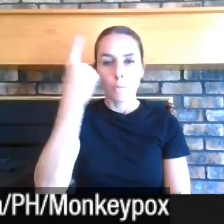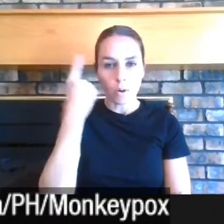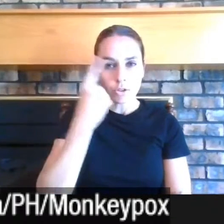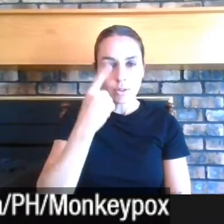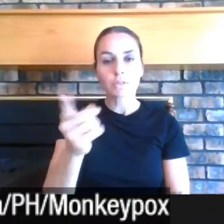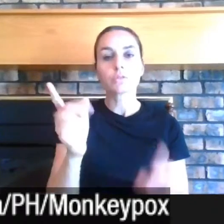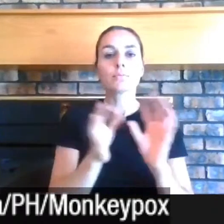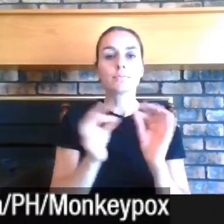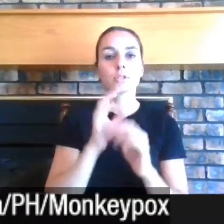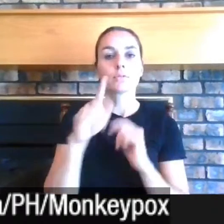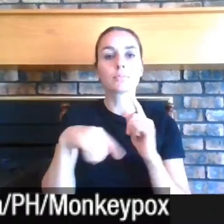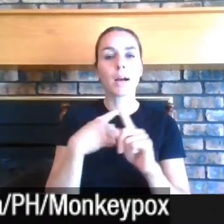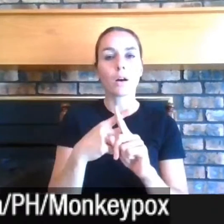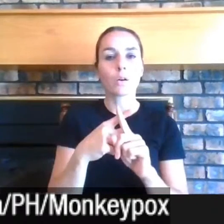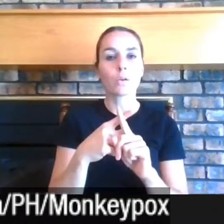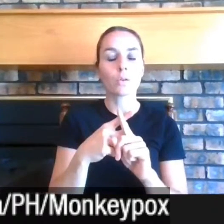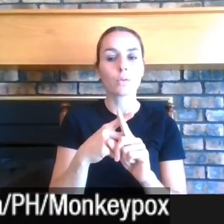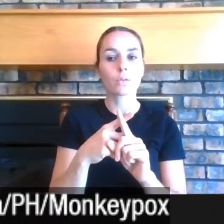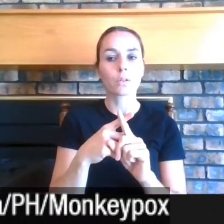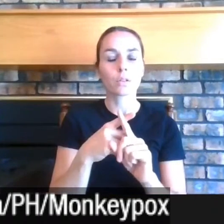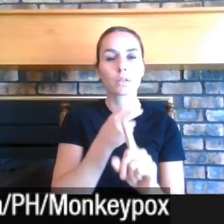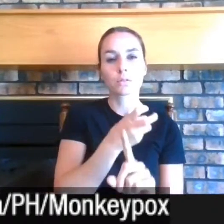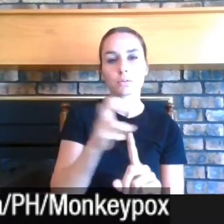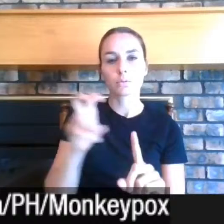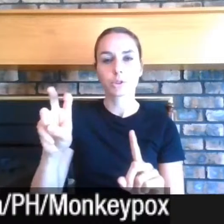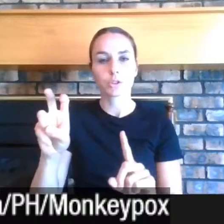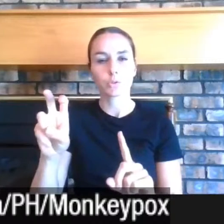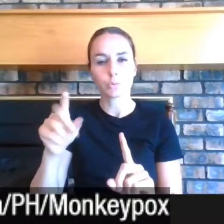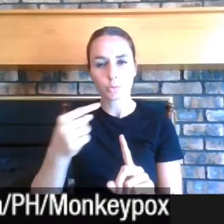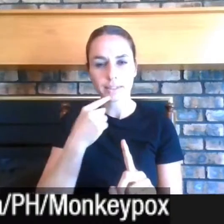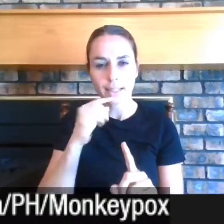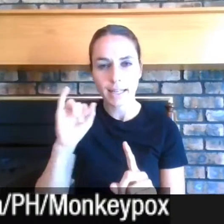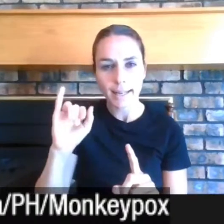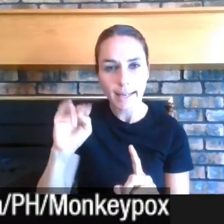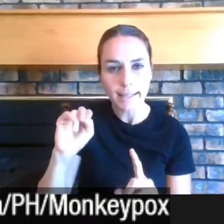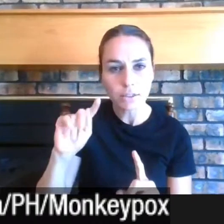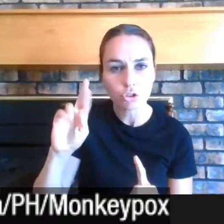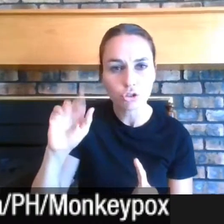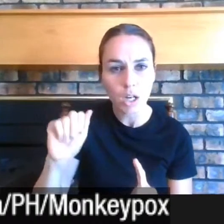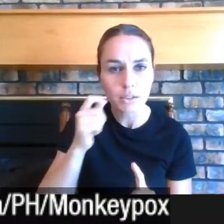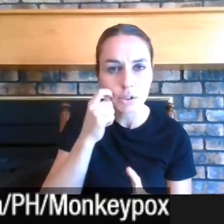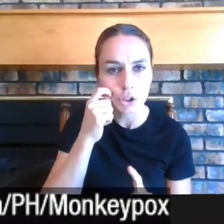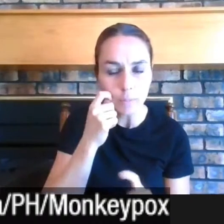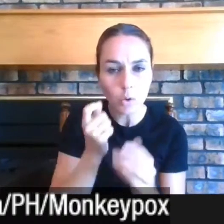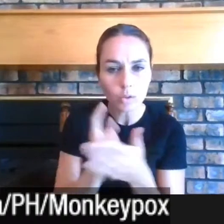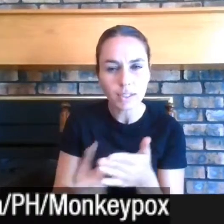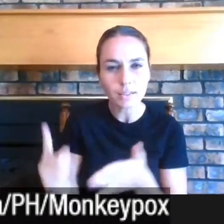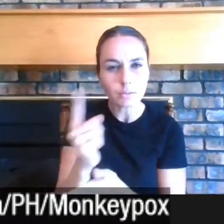about switching to intradermal next week.